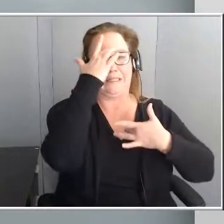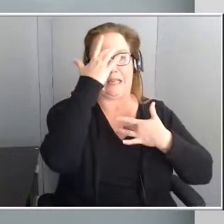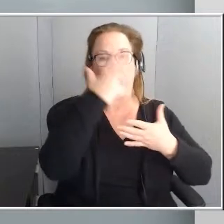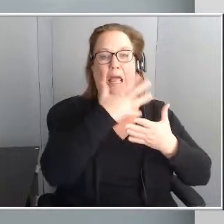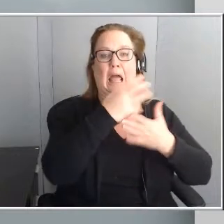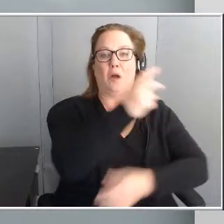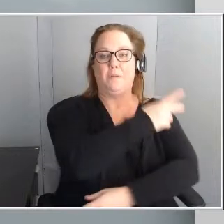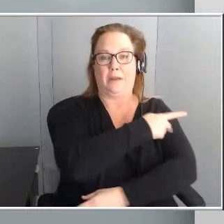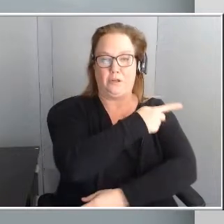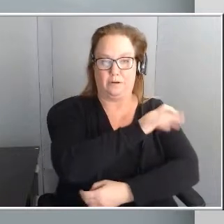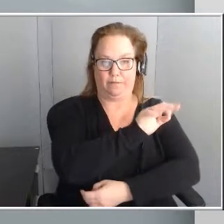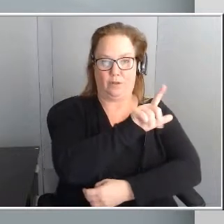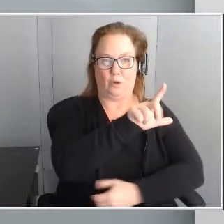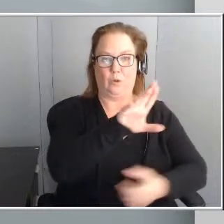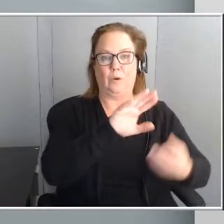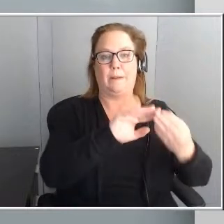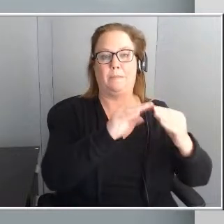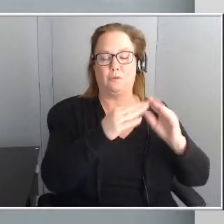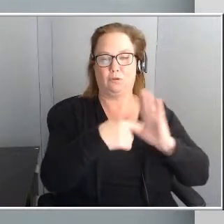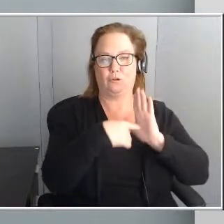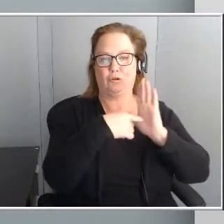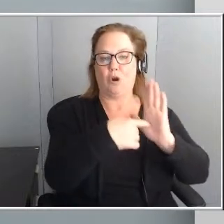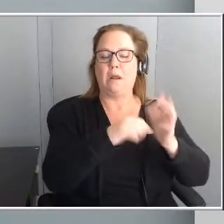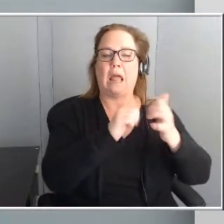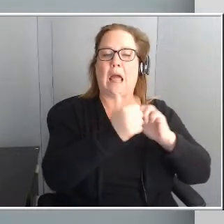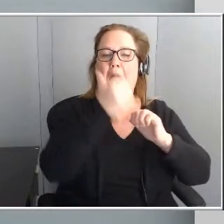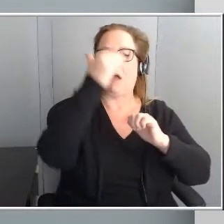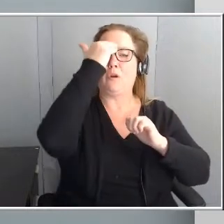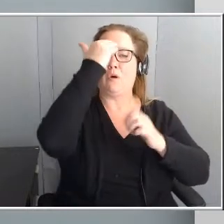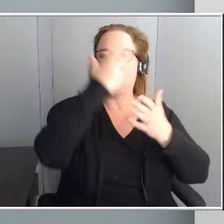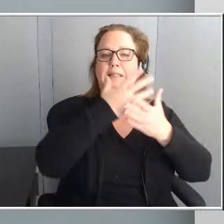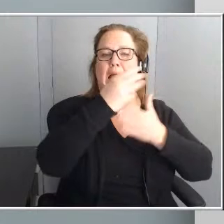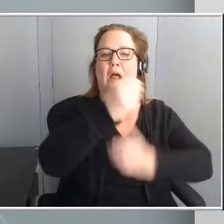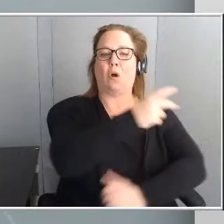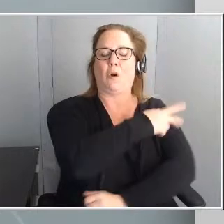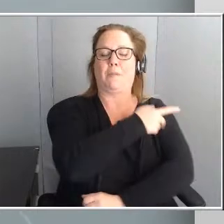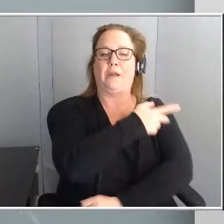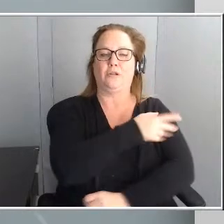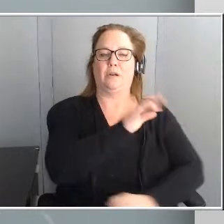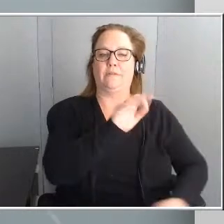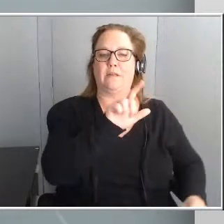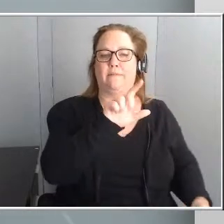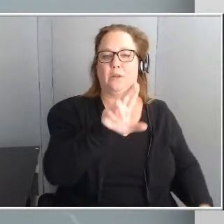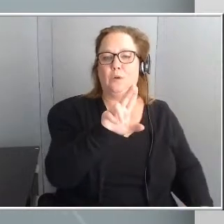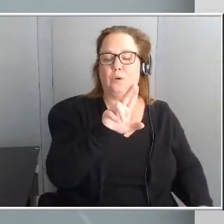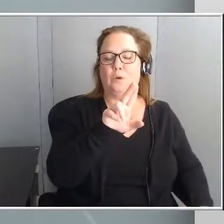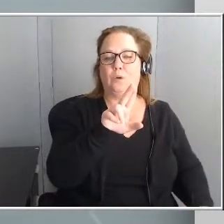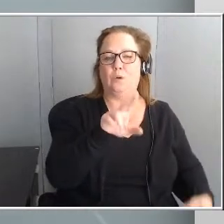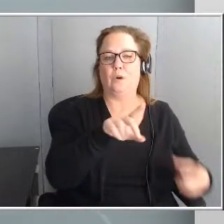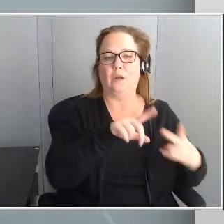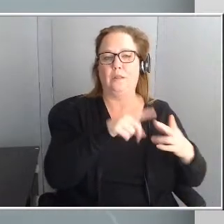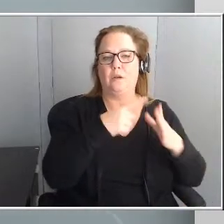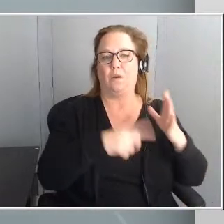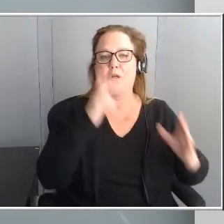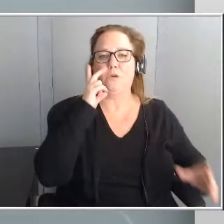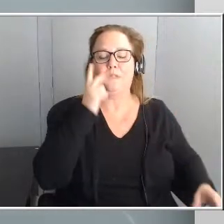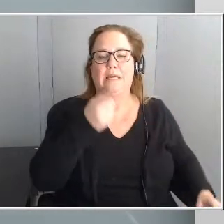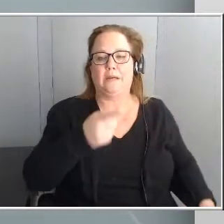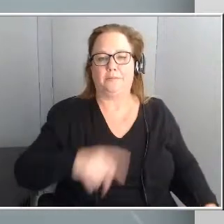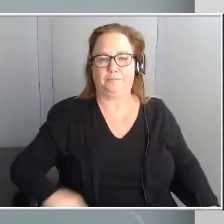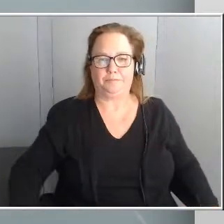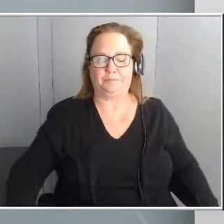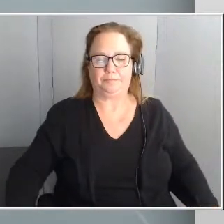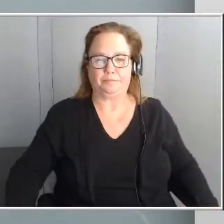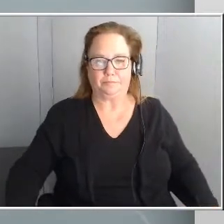influenza data that we're pulling up. How can you tell if it's outpatient that it was the flu and that it wasn't, and what are we seeing here? So on this graph,